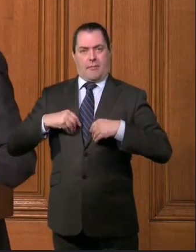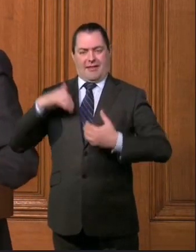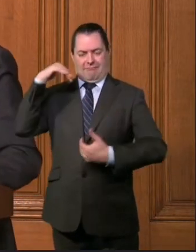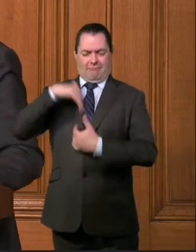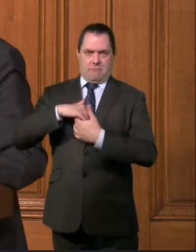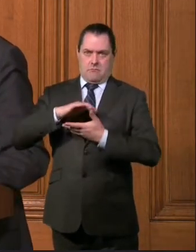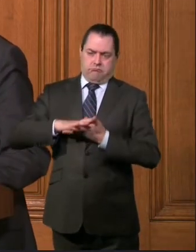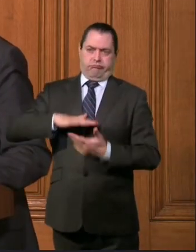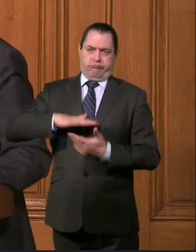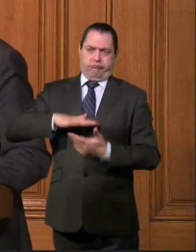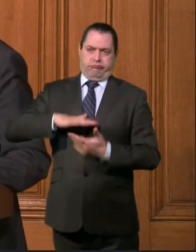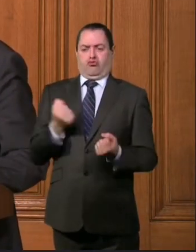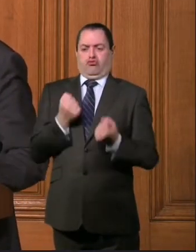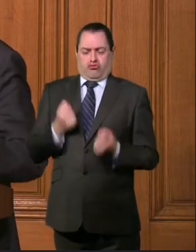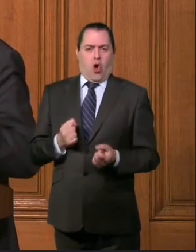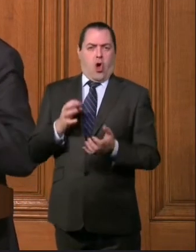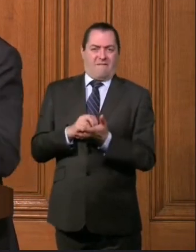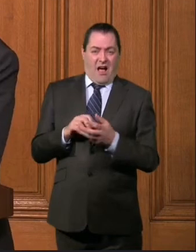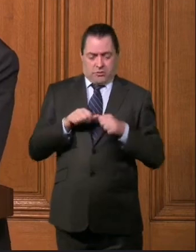may be that it binds more